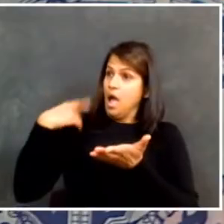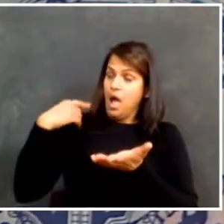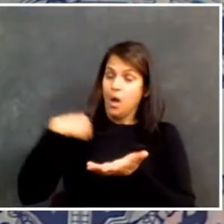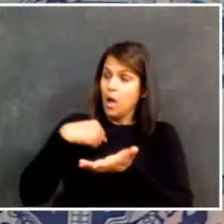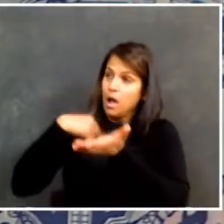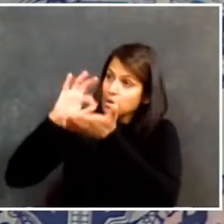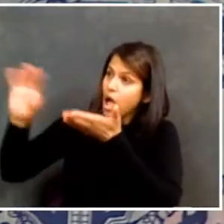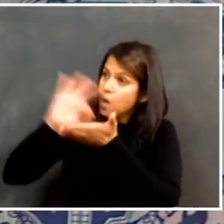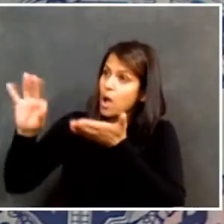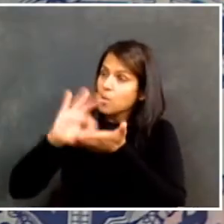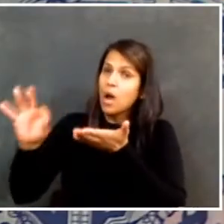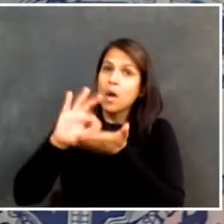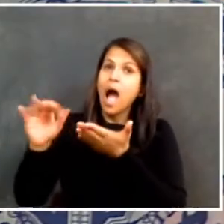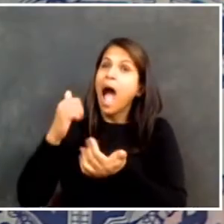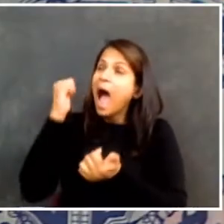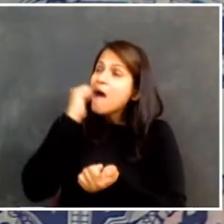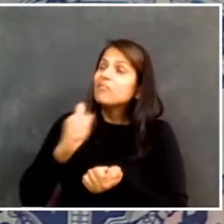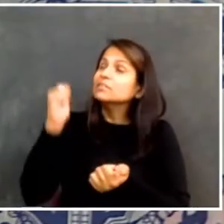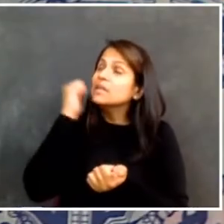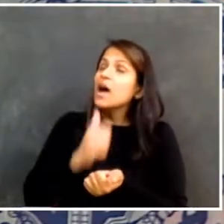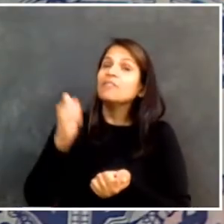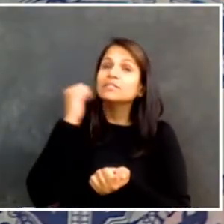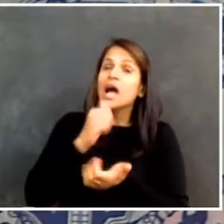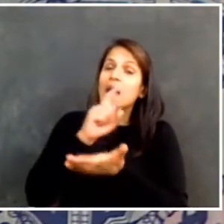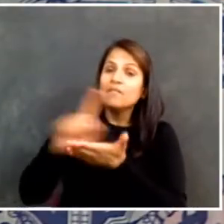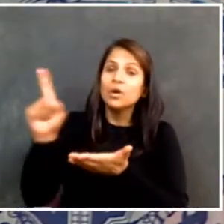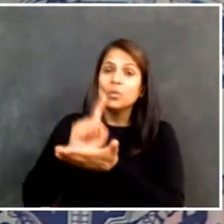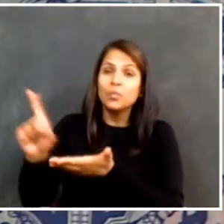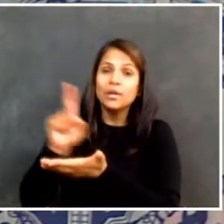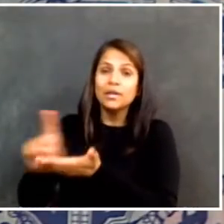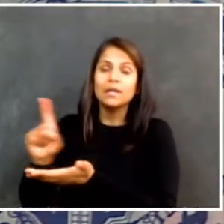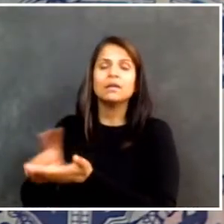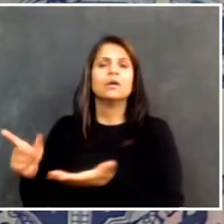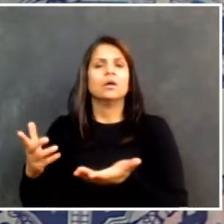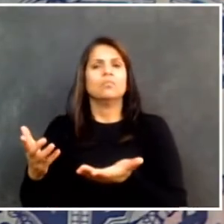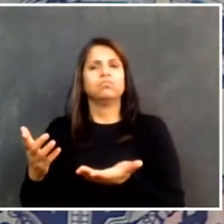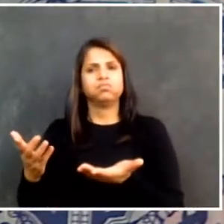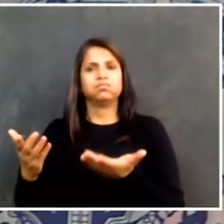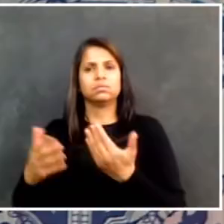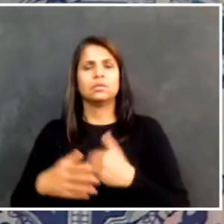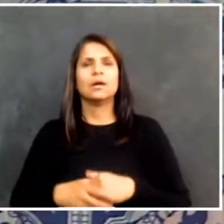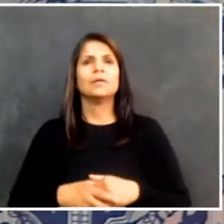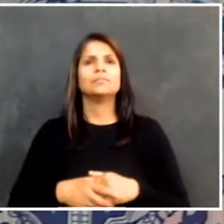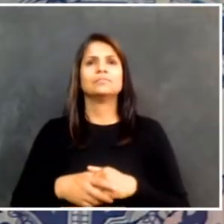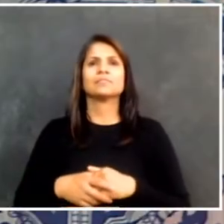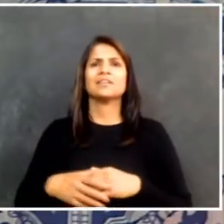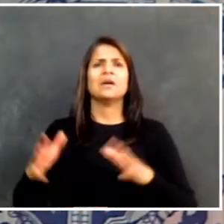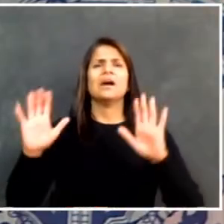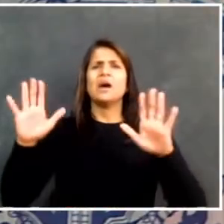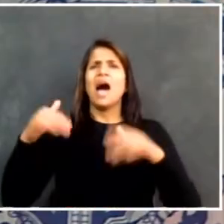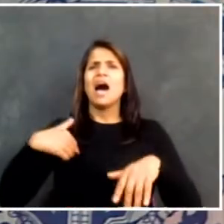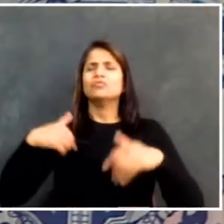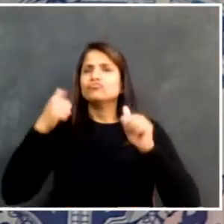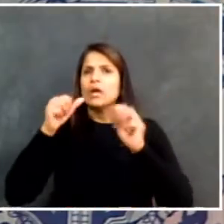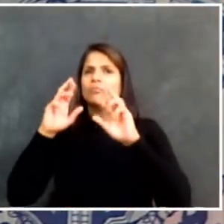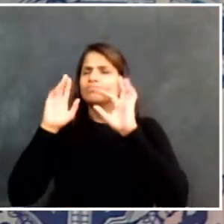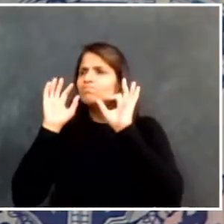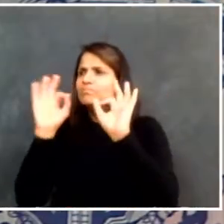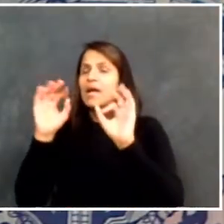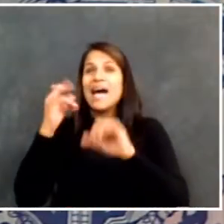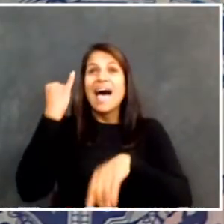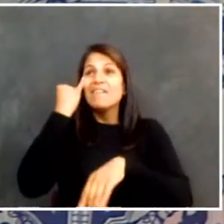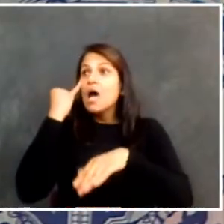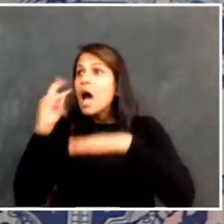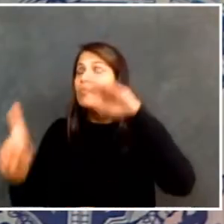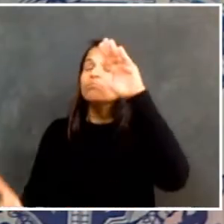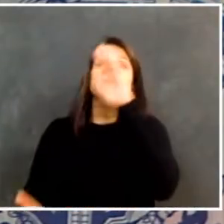ample, really make sure we have enough for any scenario. And we have to watch carefully to make sure this thing doesn't reassert. And until